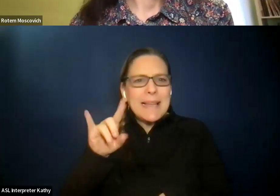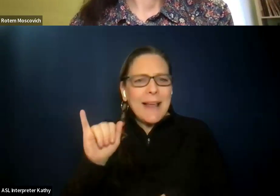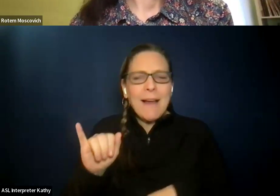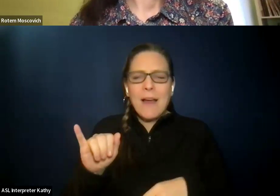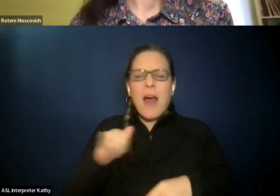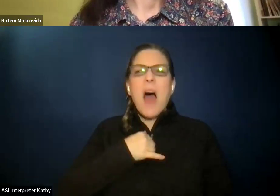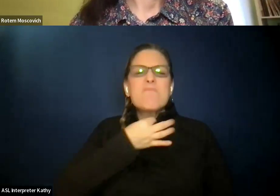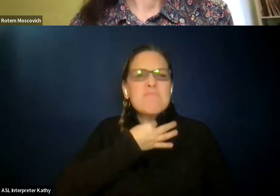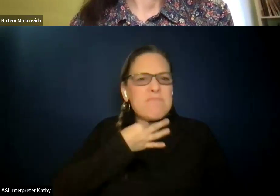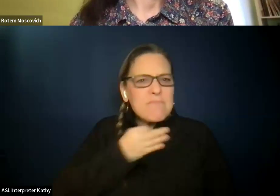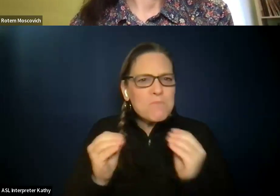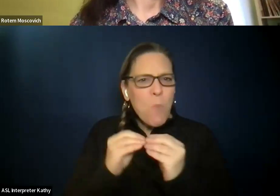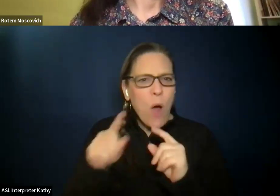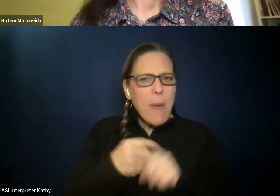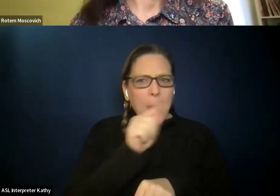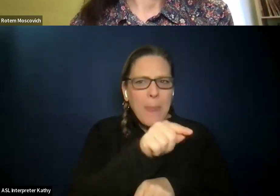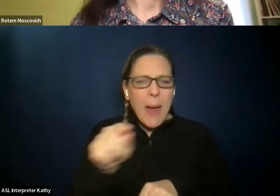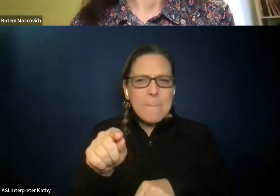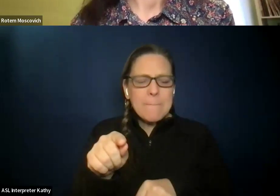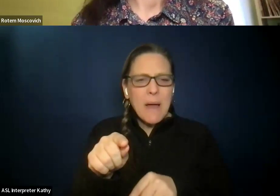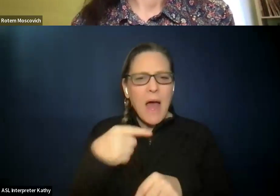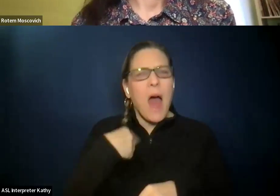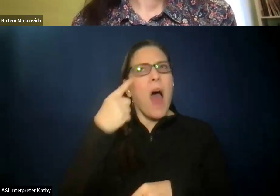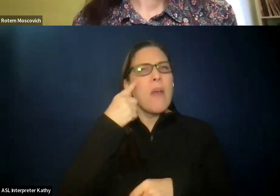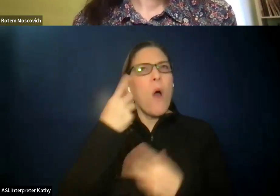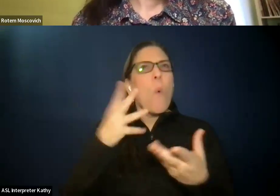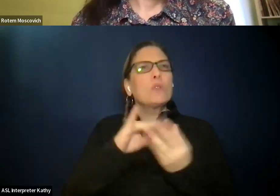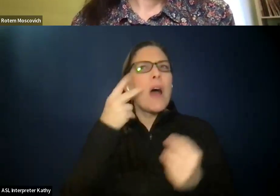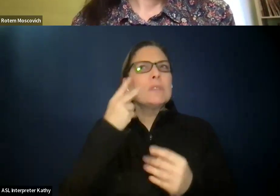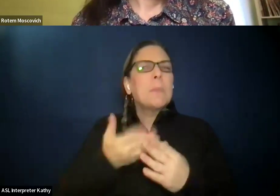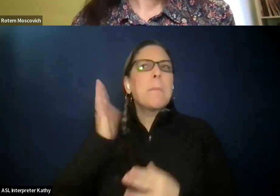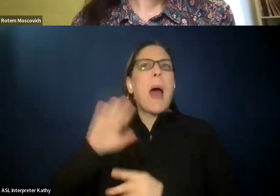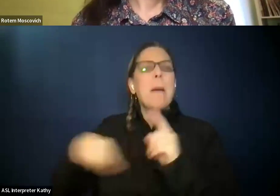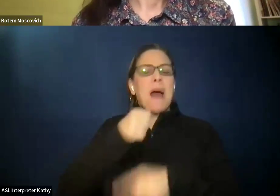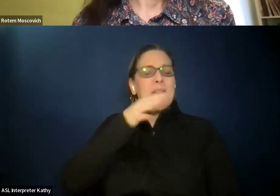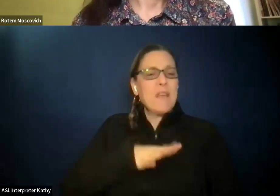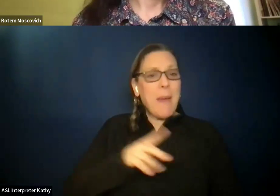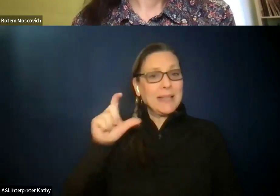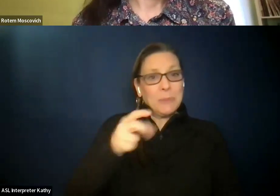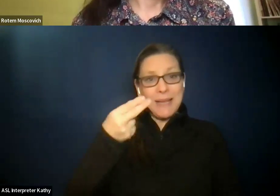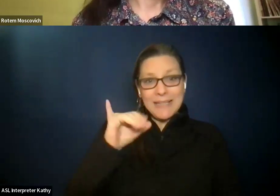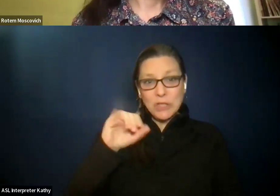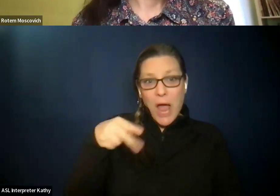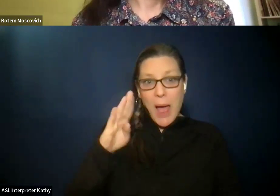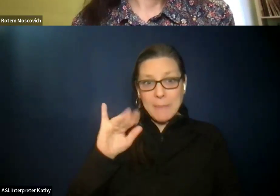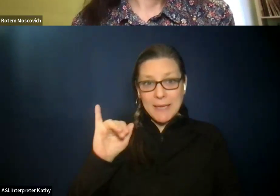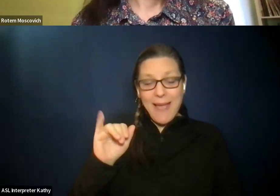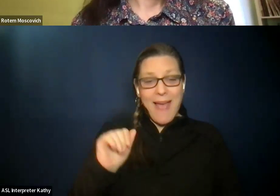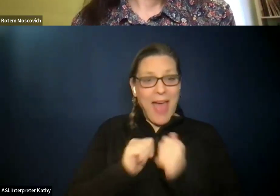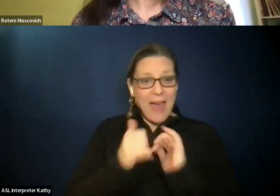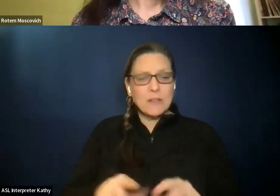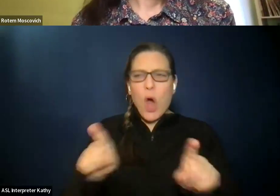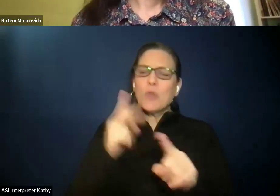them. And I thought about the stories that I had seen in the past about female Muslim hijabi athletes. And even in the